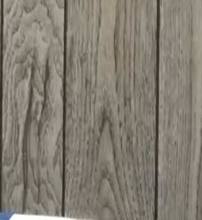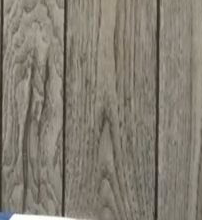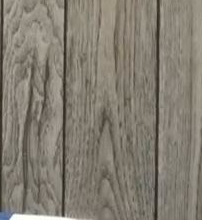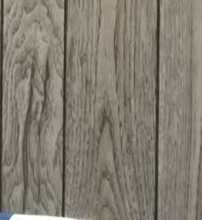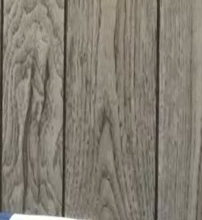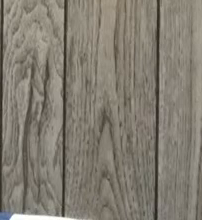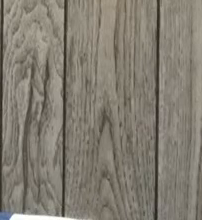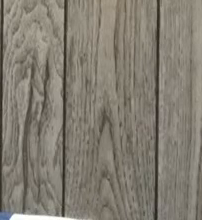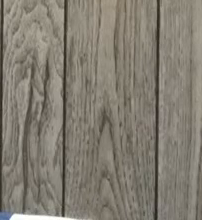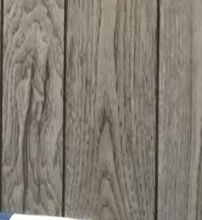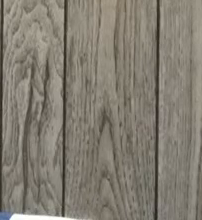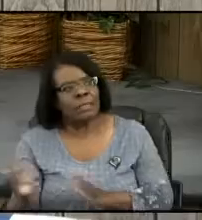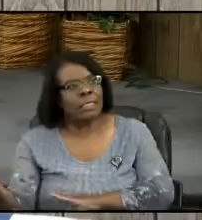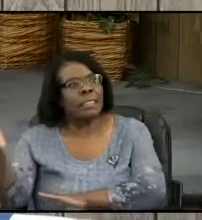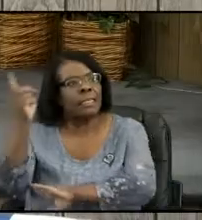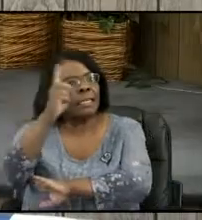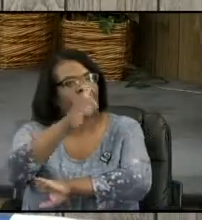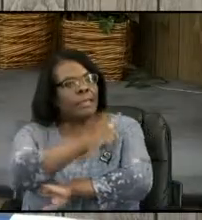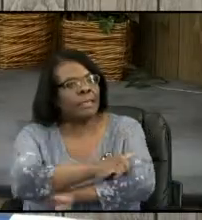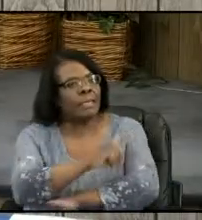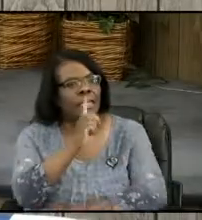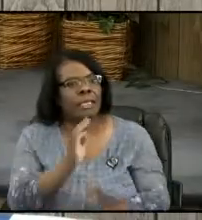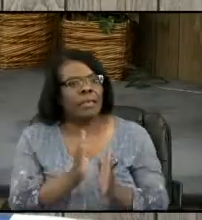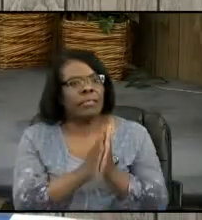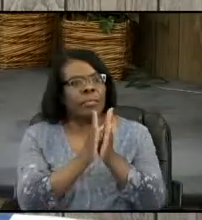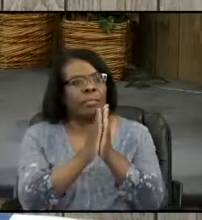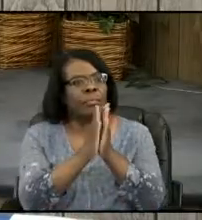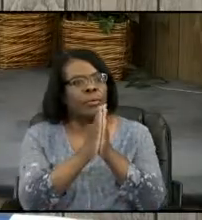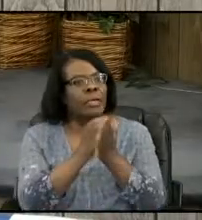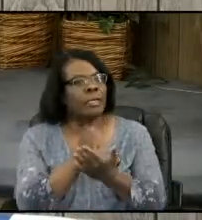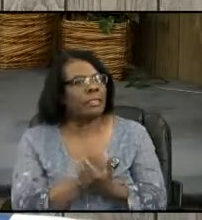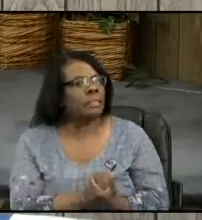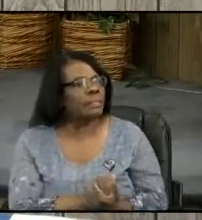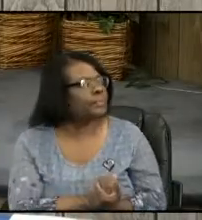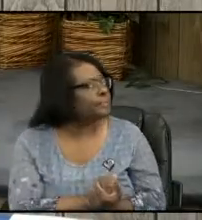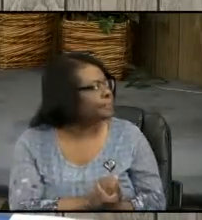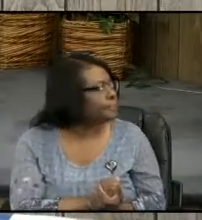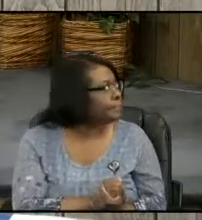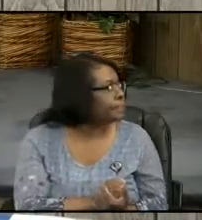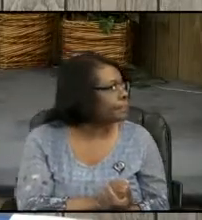day. Now we can give him praise just for that. Amen.